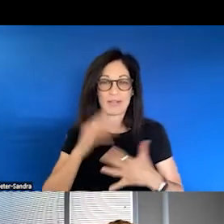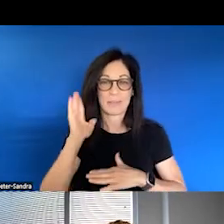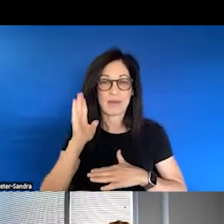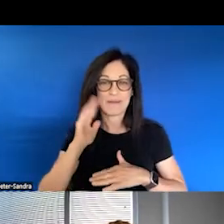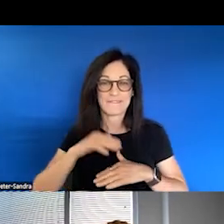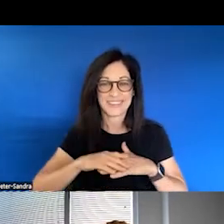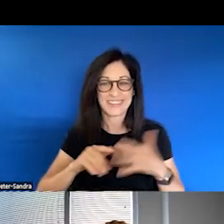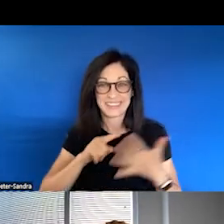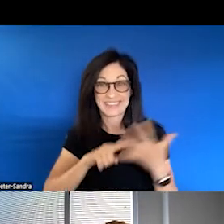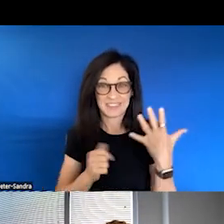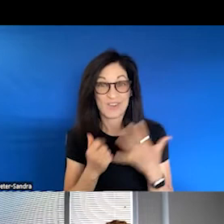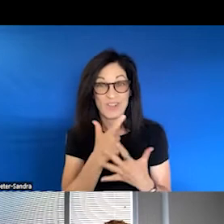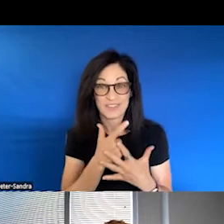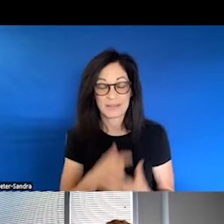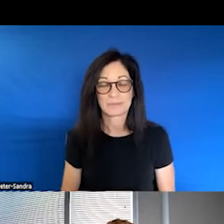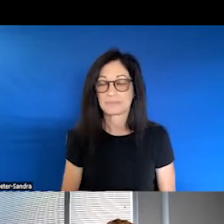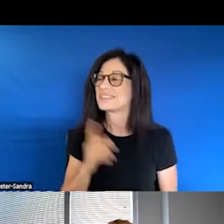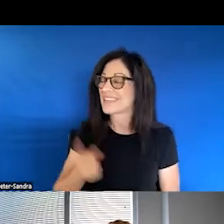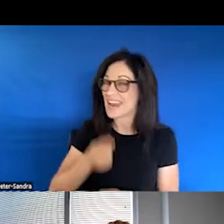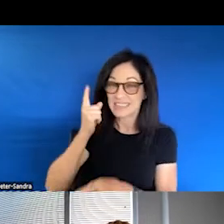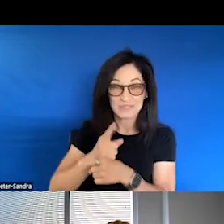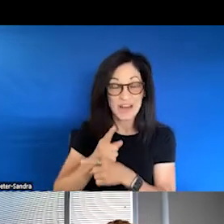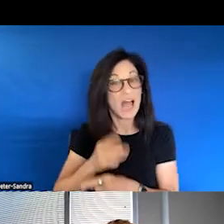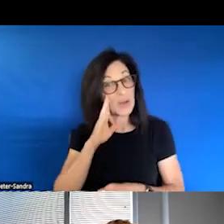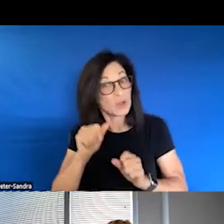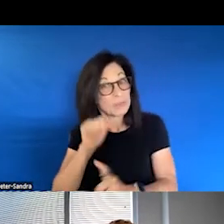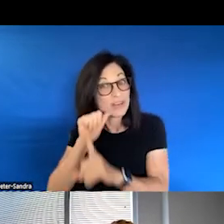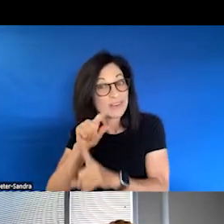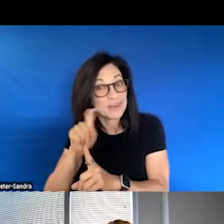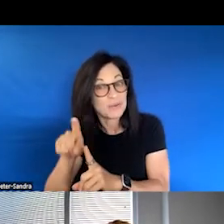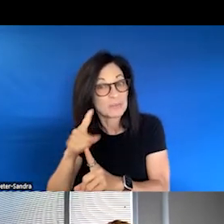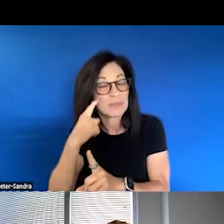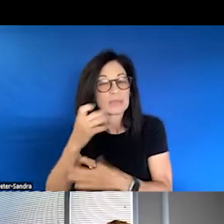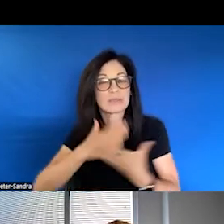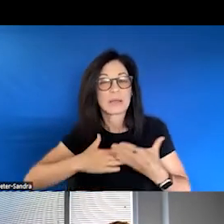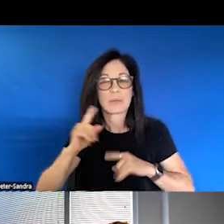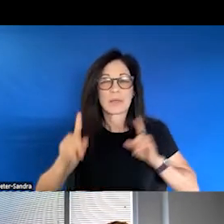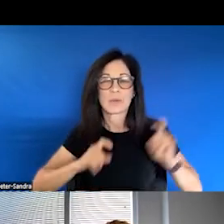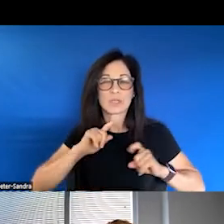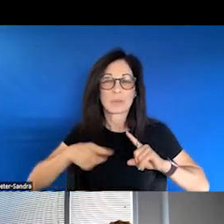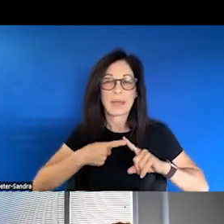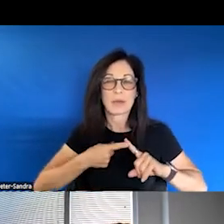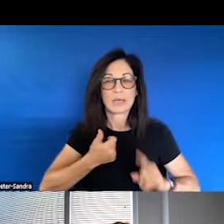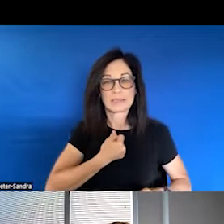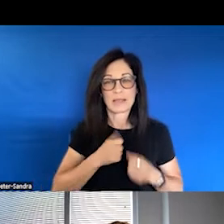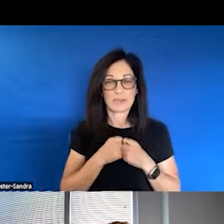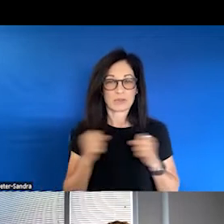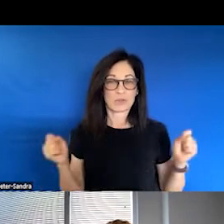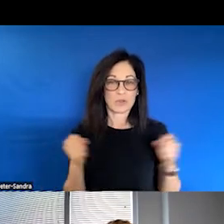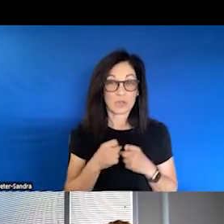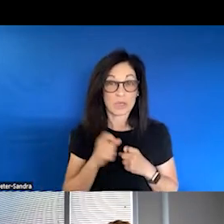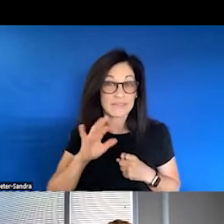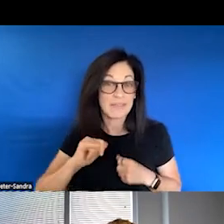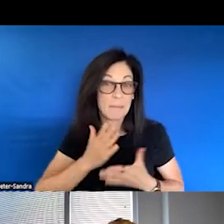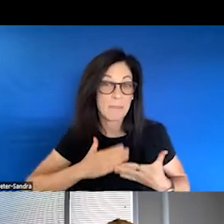is right. And I know it could have been a trick question because there were some questions around self-disclosures and whether that's part of it,